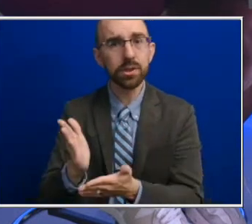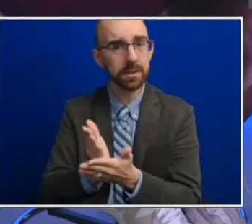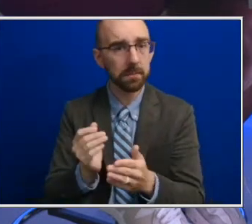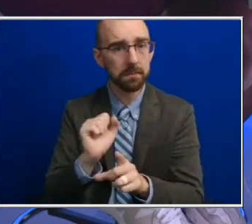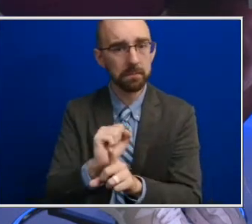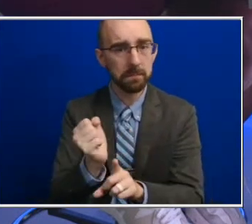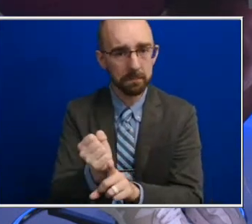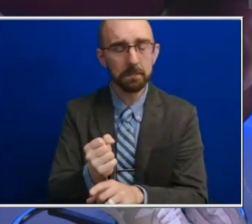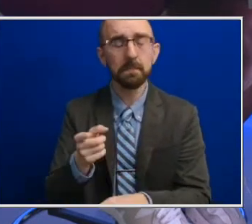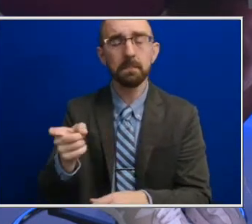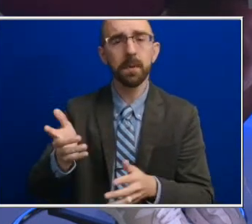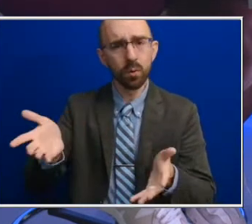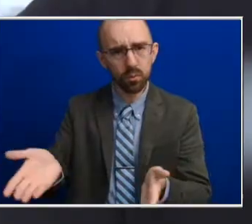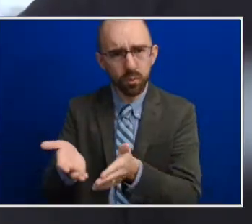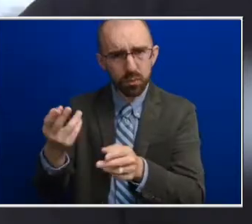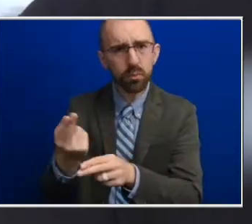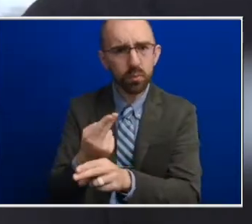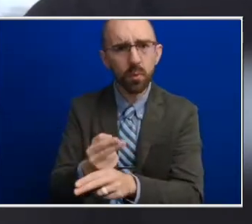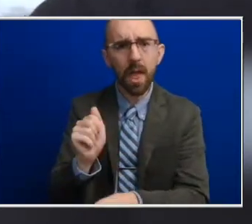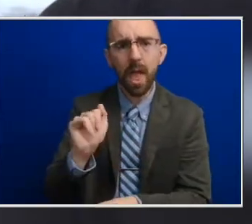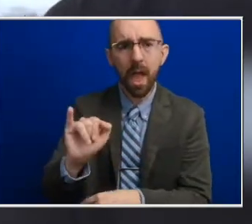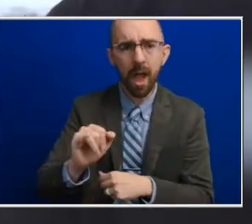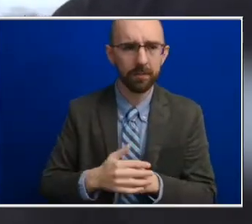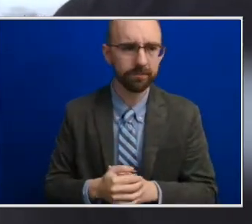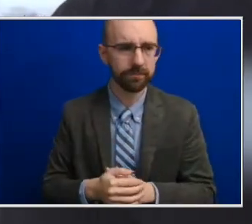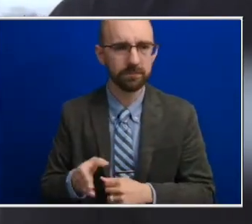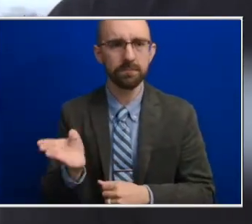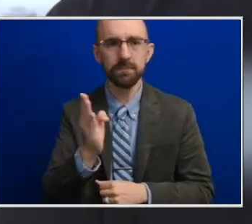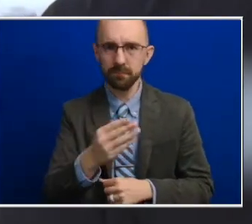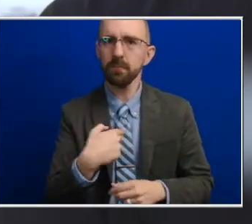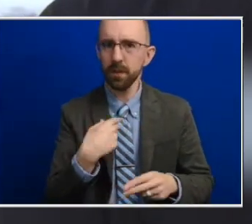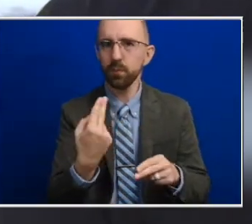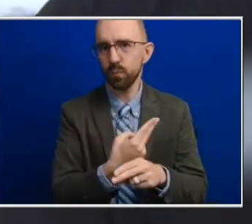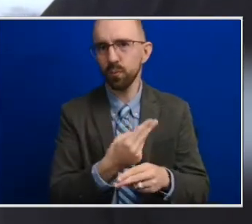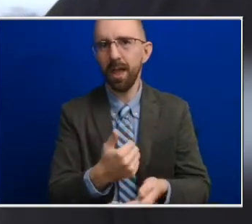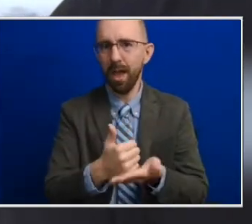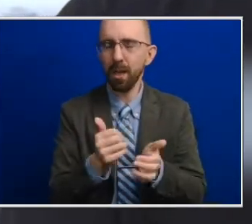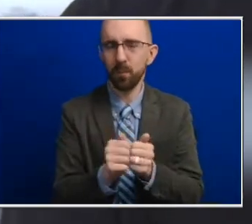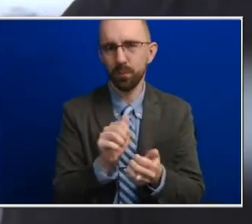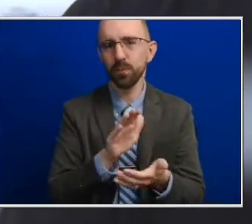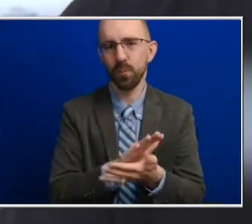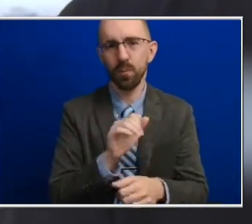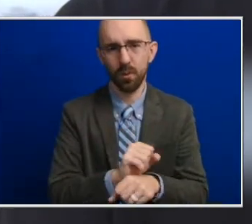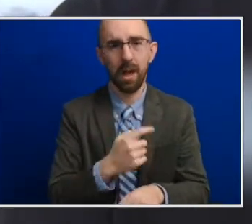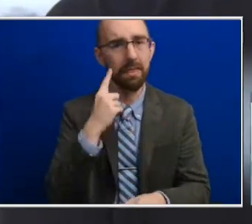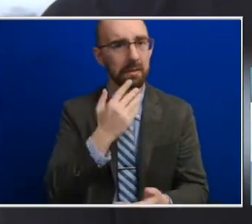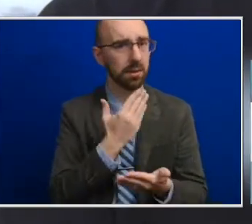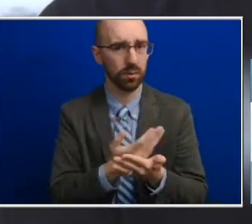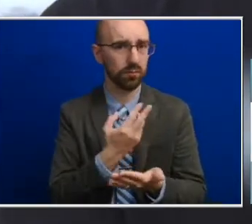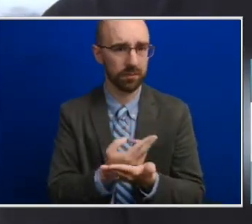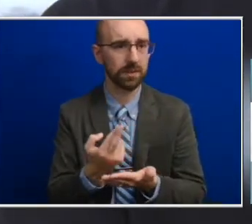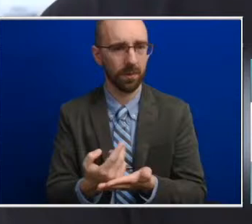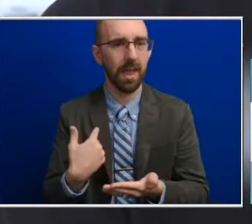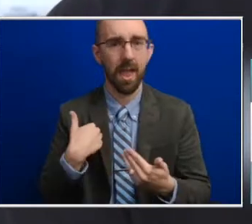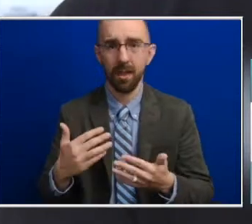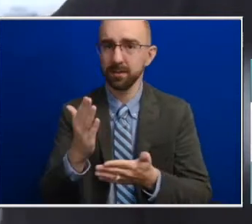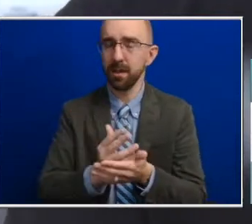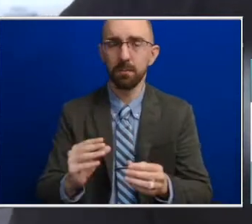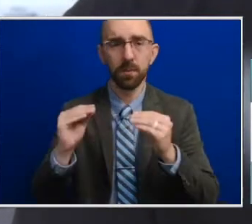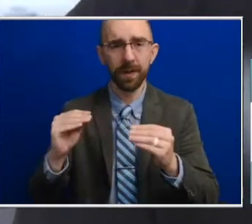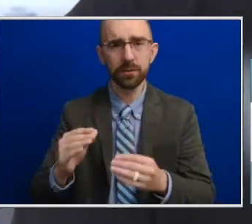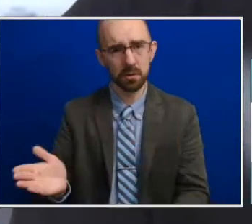them to use AI. I have used it to help me with schoolwork. I think it's a great resource to use. I even had professors encourage me to use